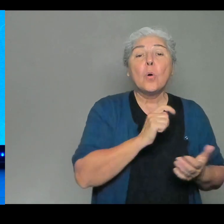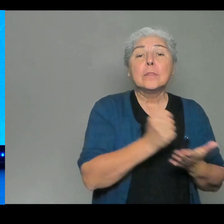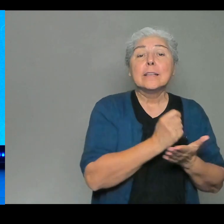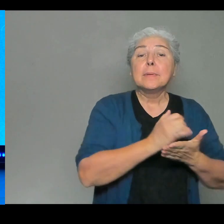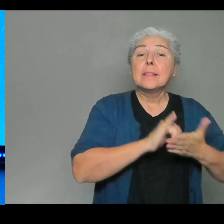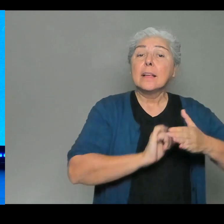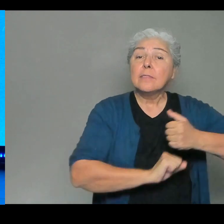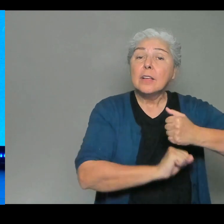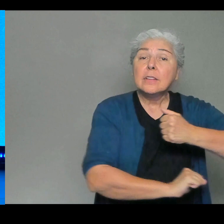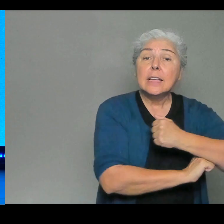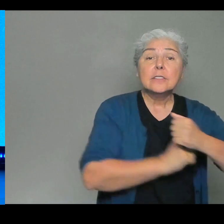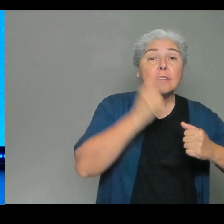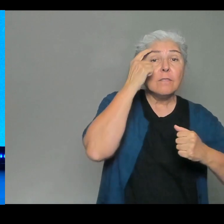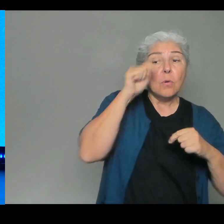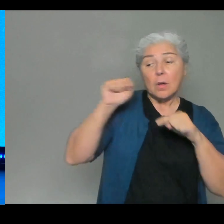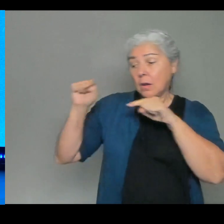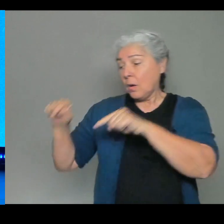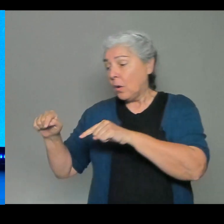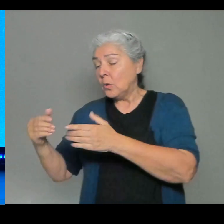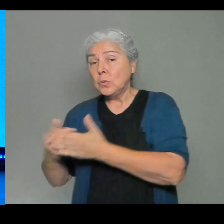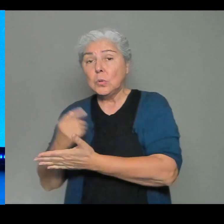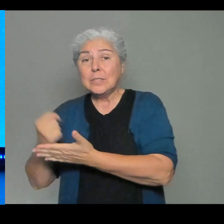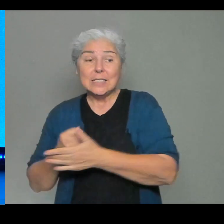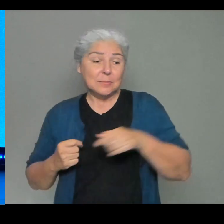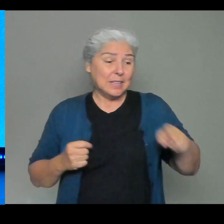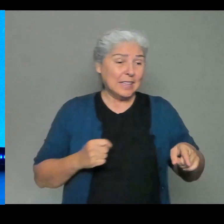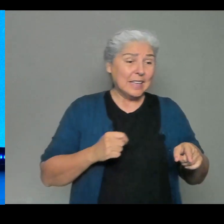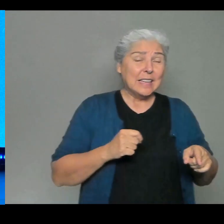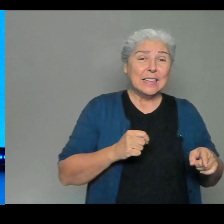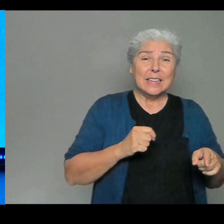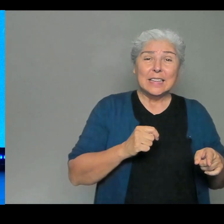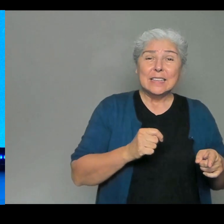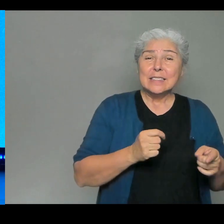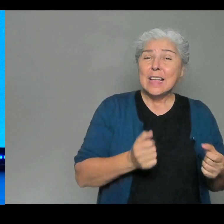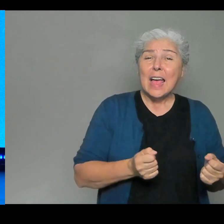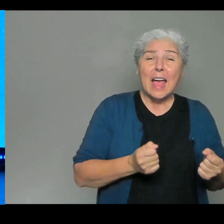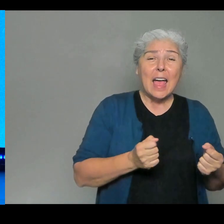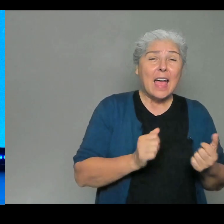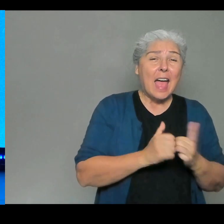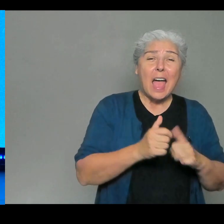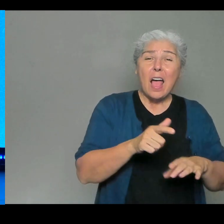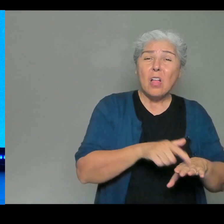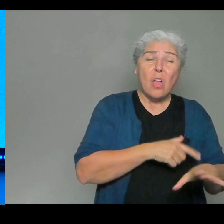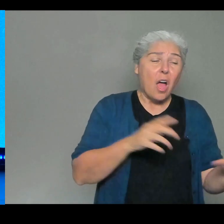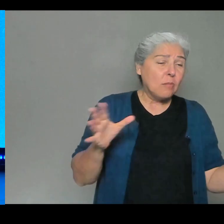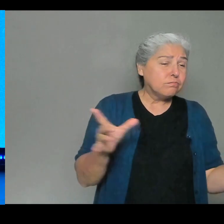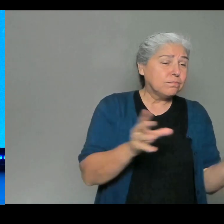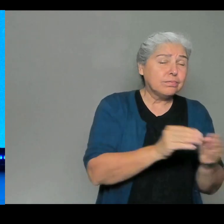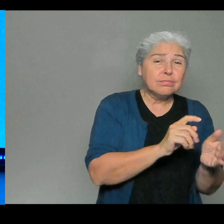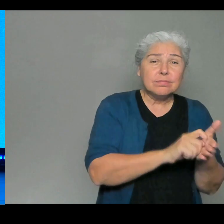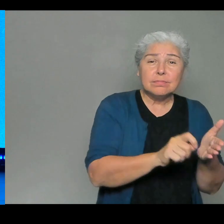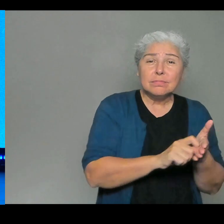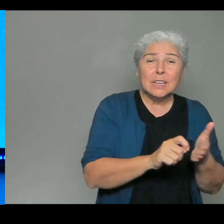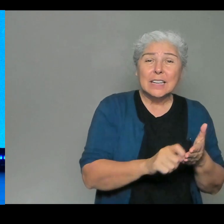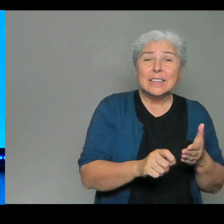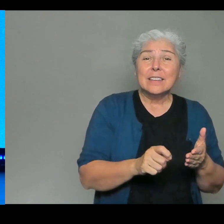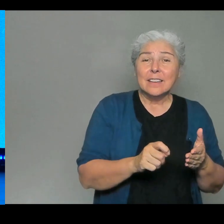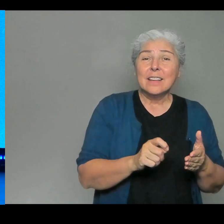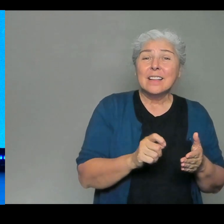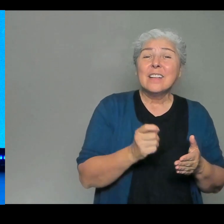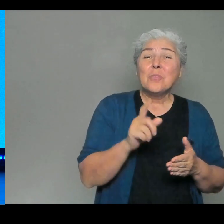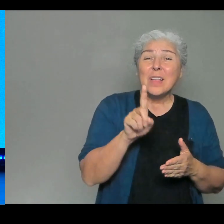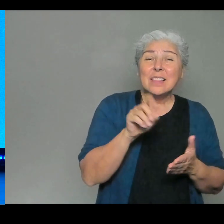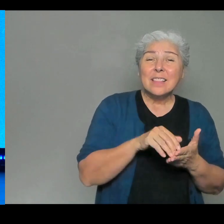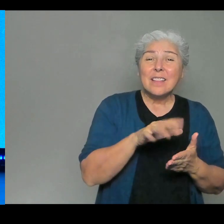foundation. Foundation. The Old Testament is the foundation to the New Testament. It was written over 1,500 years. How many years was it written over? By over